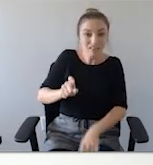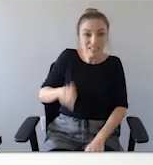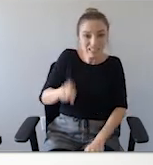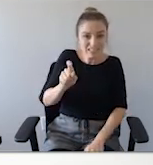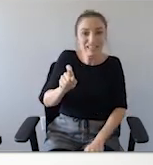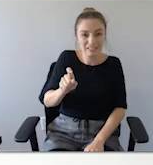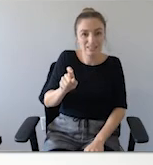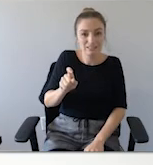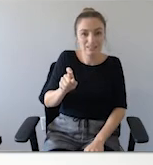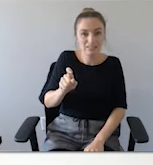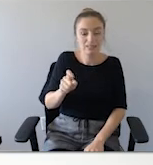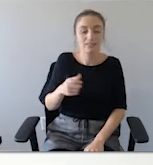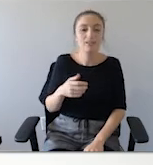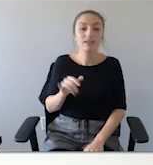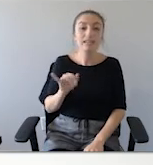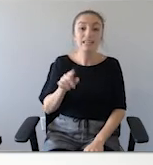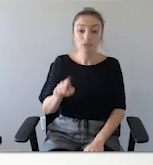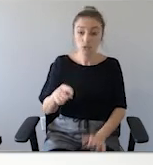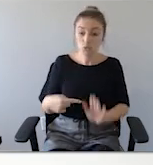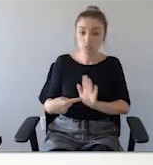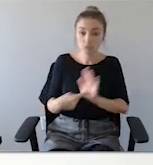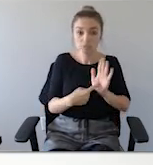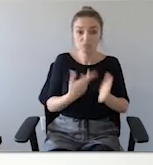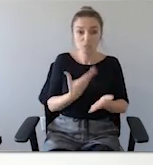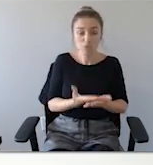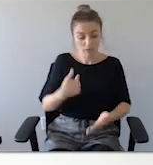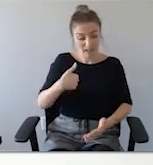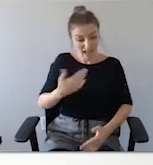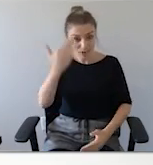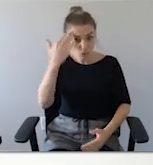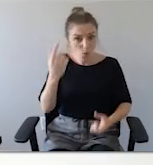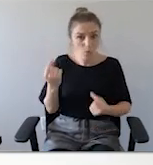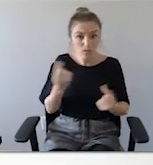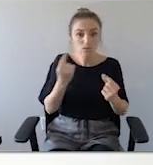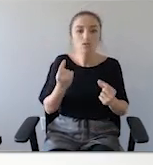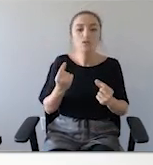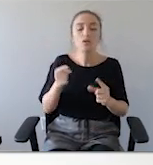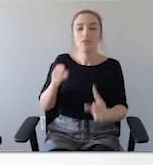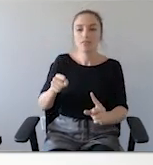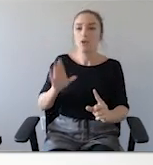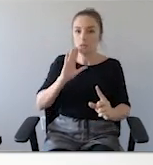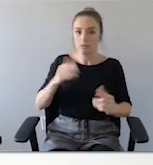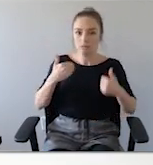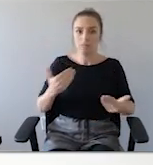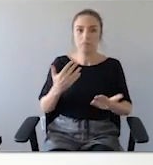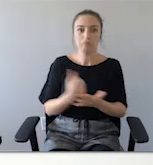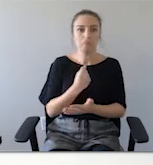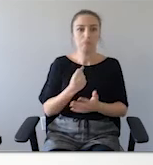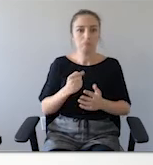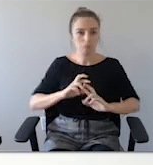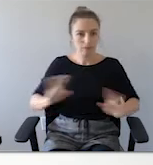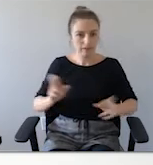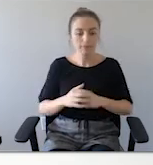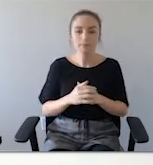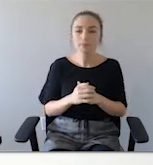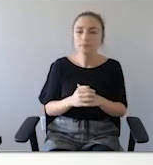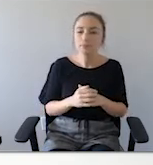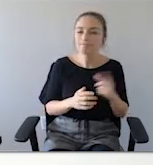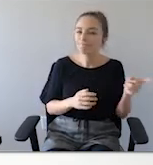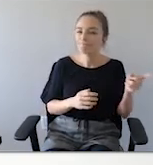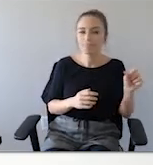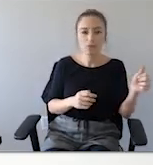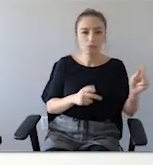they do a better job. It's just the way it is. Yep. If you're going to cover in a later slide, feel free to tell